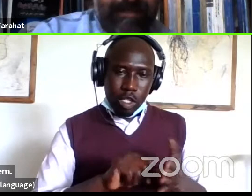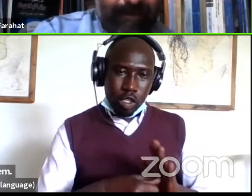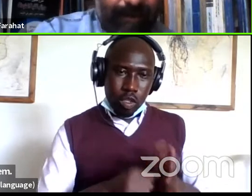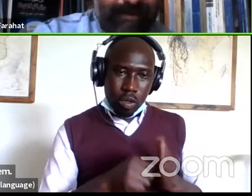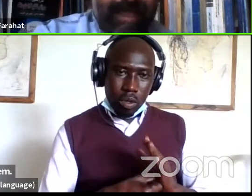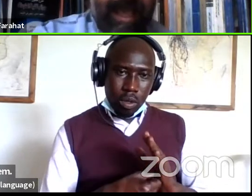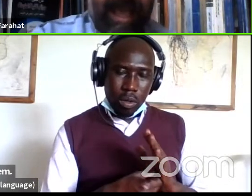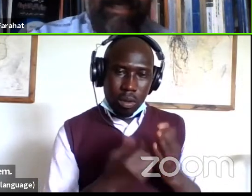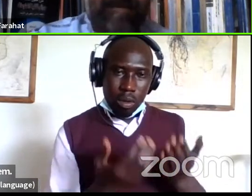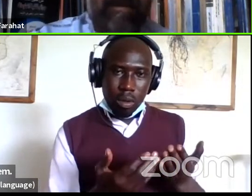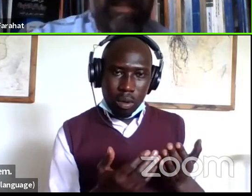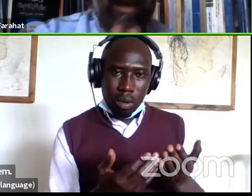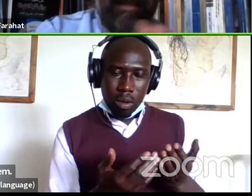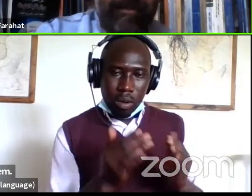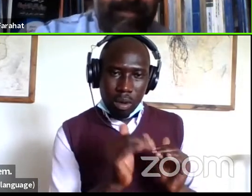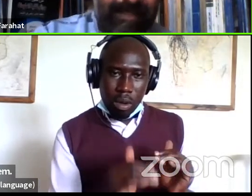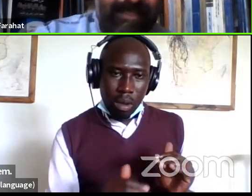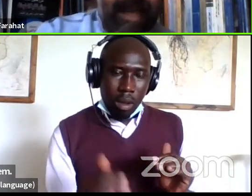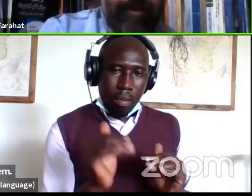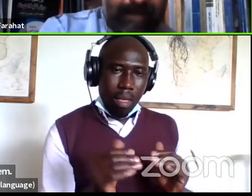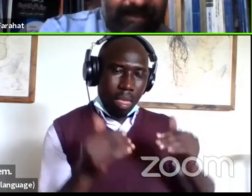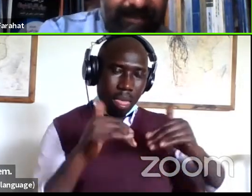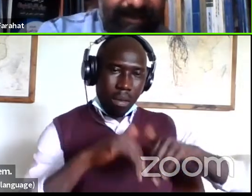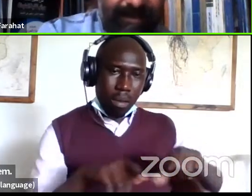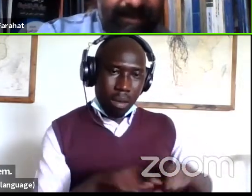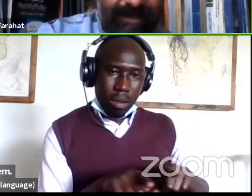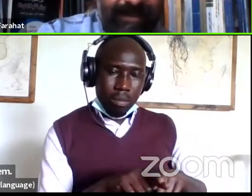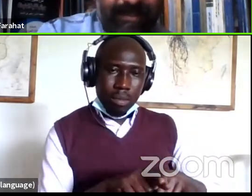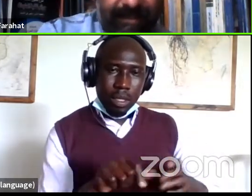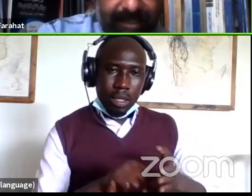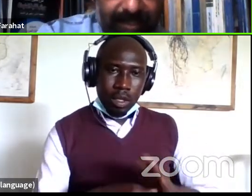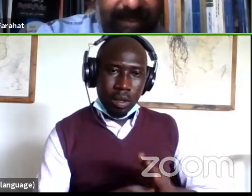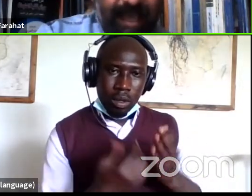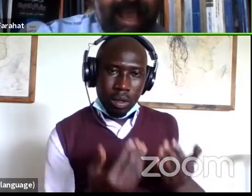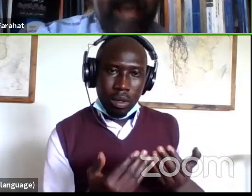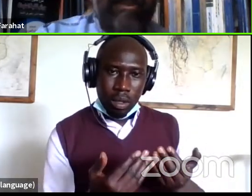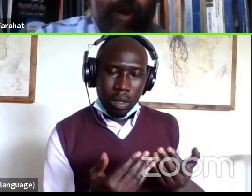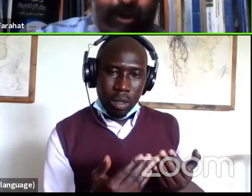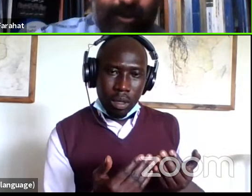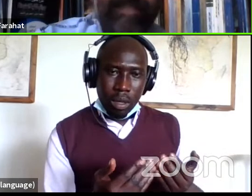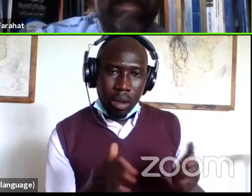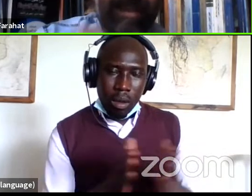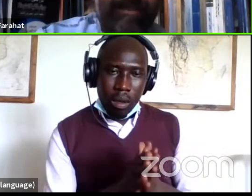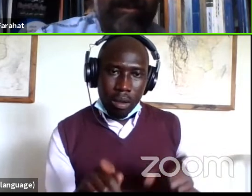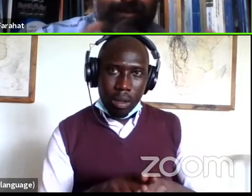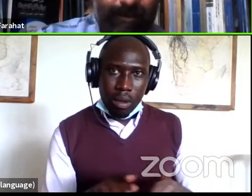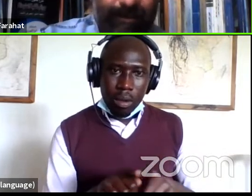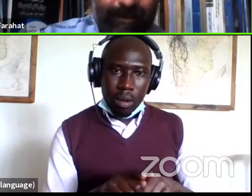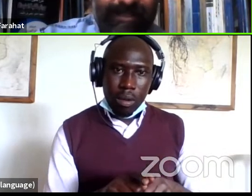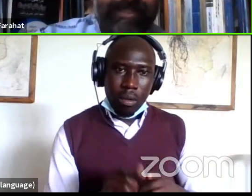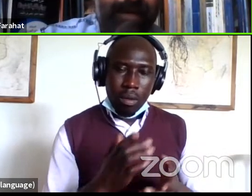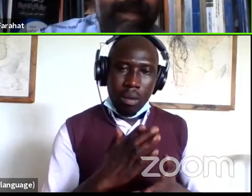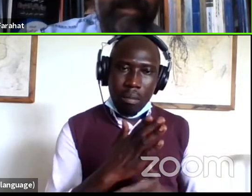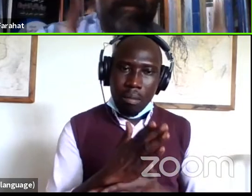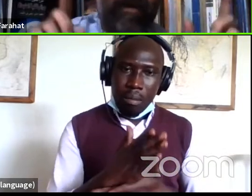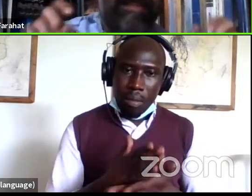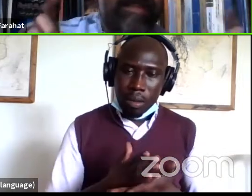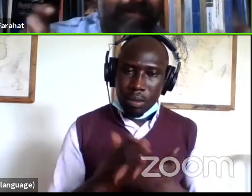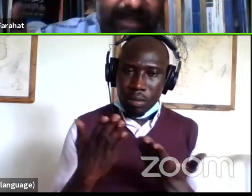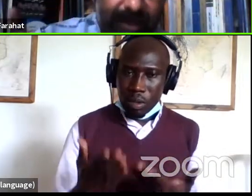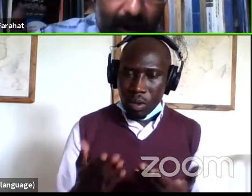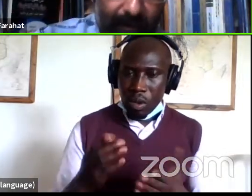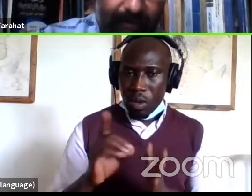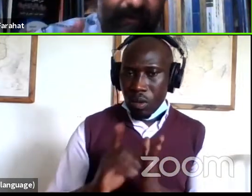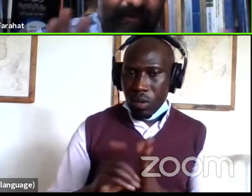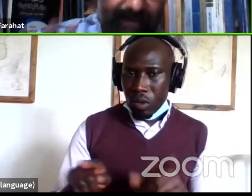high administrative court has replied on this argument in the decision, and also it starts to define what's